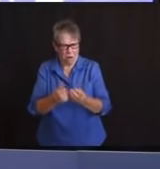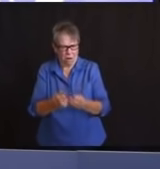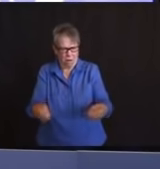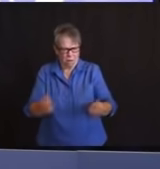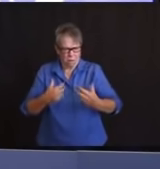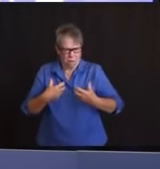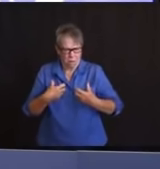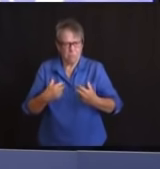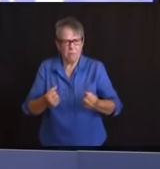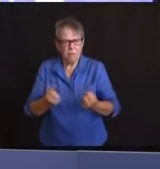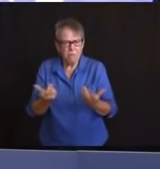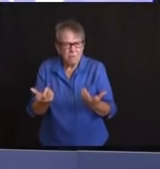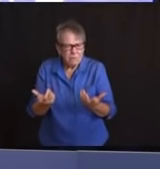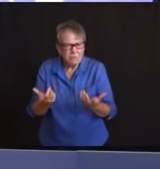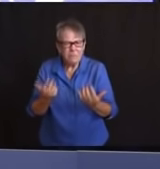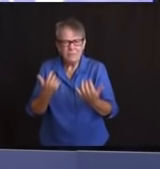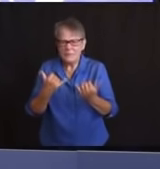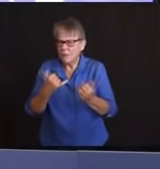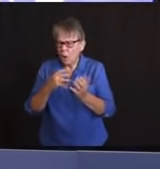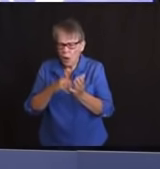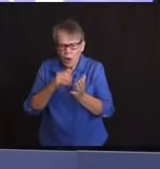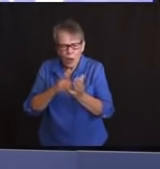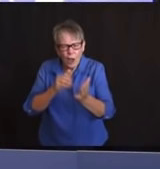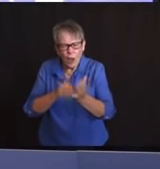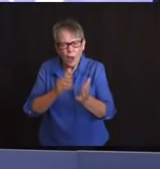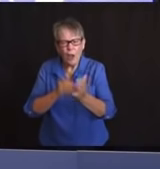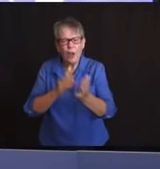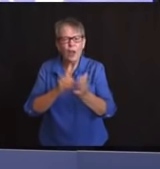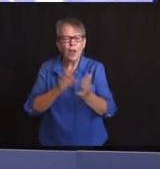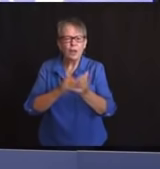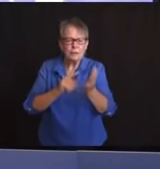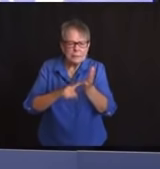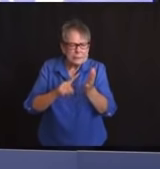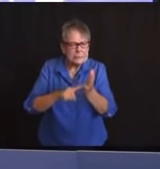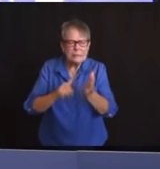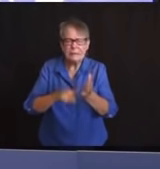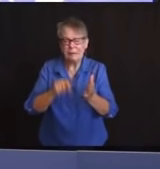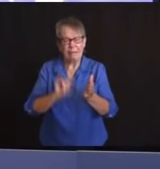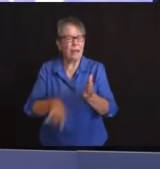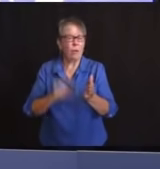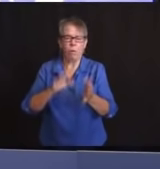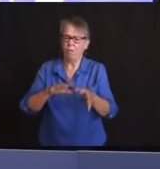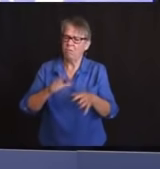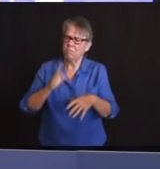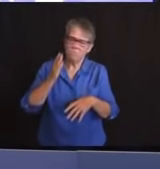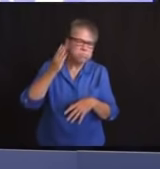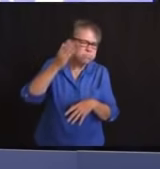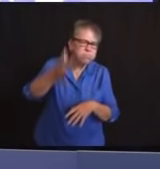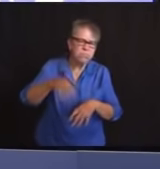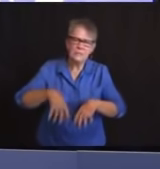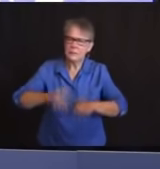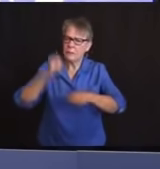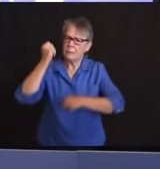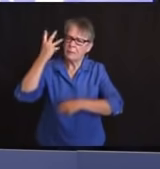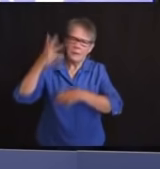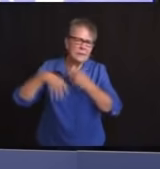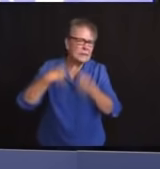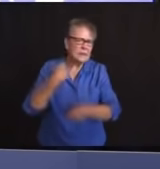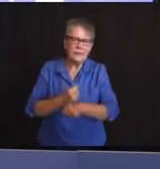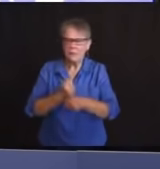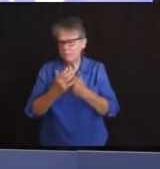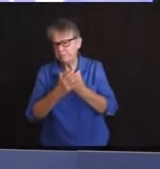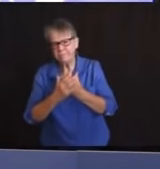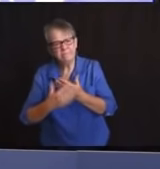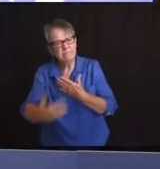healthcare providers to turn to novel treatments or new ways to save lives. As you know,